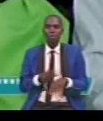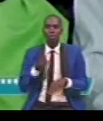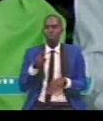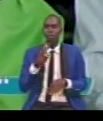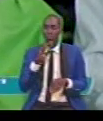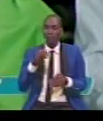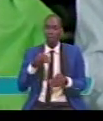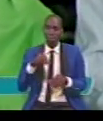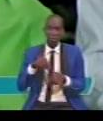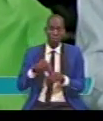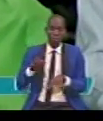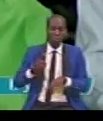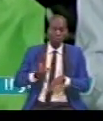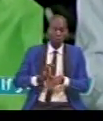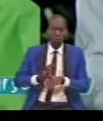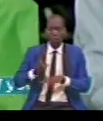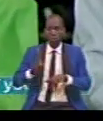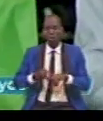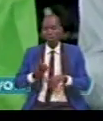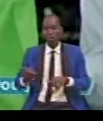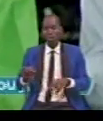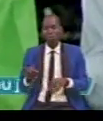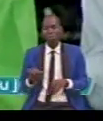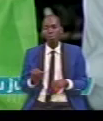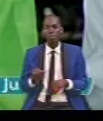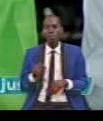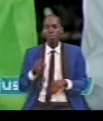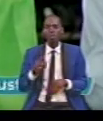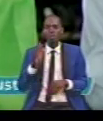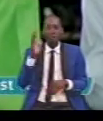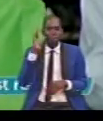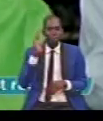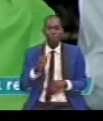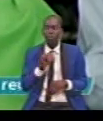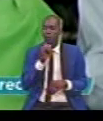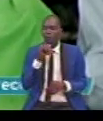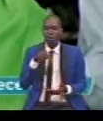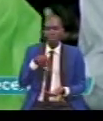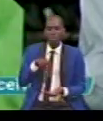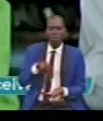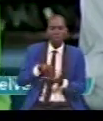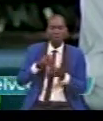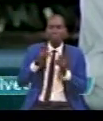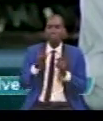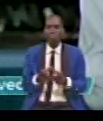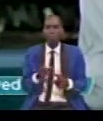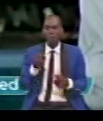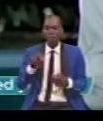church, I'm sitting on a chair, I wouldn't rise up straight. I have to bend